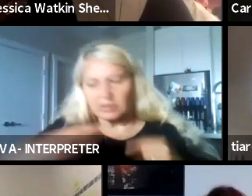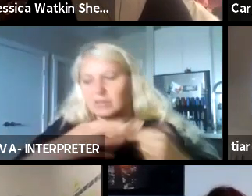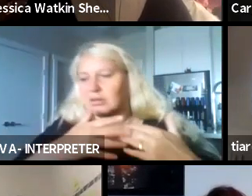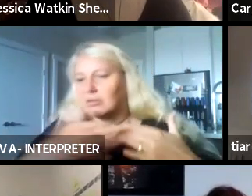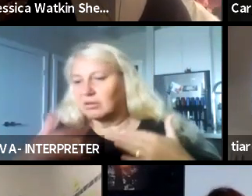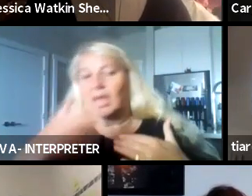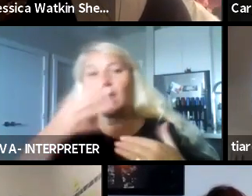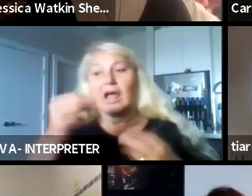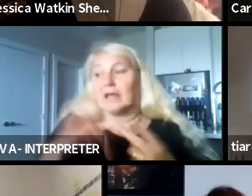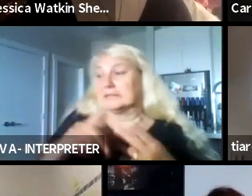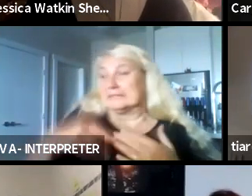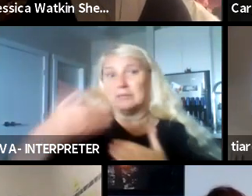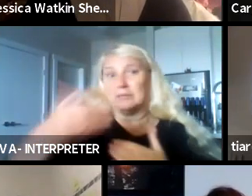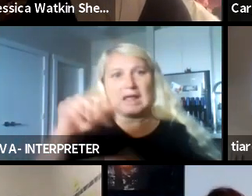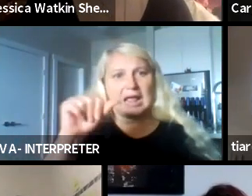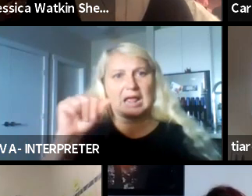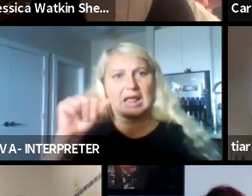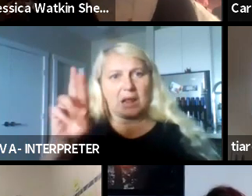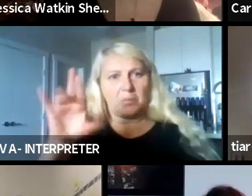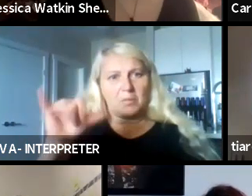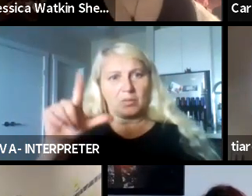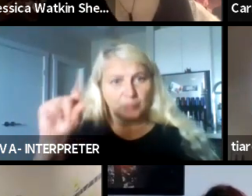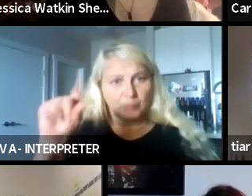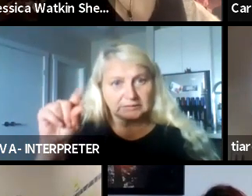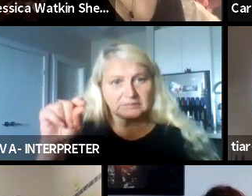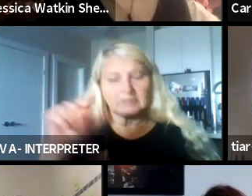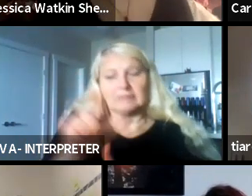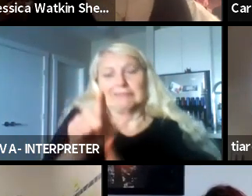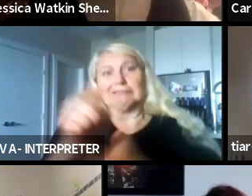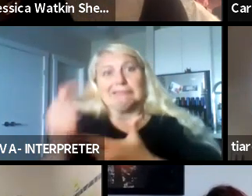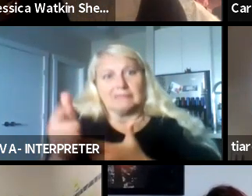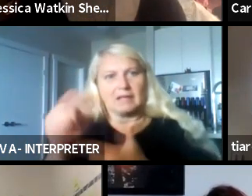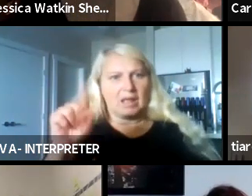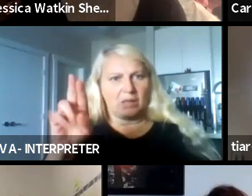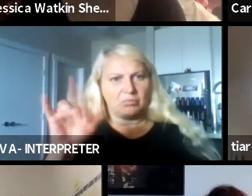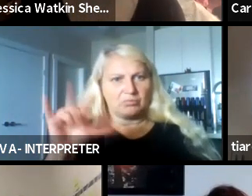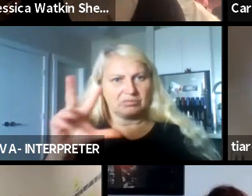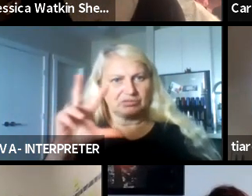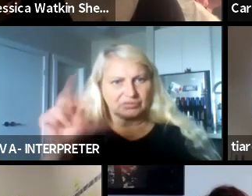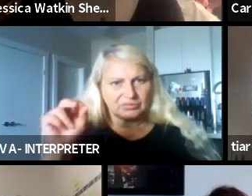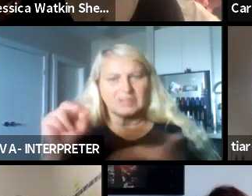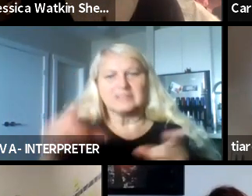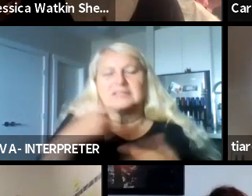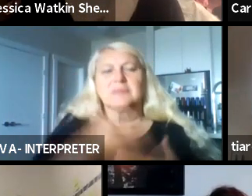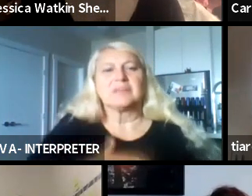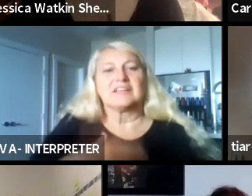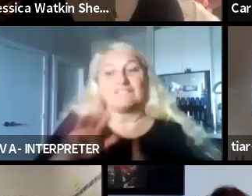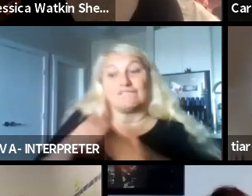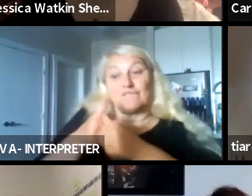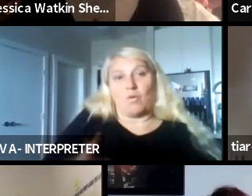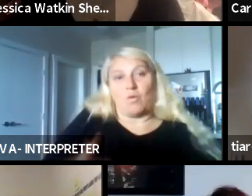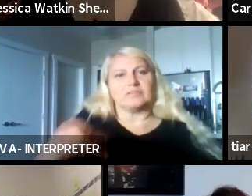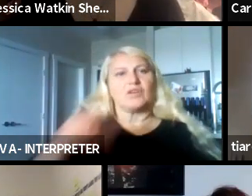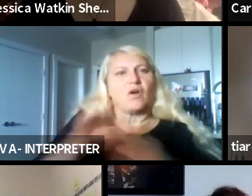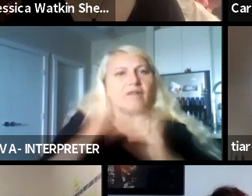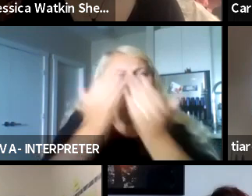20th, and the one after that will be happening on April 30th. Please follow Unsettling Dramaturgy on